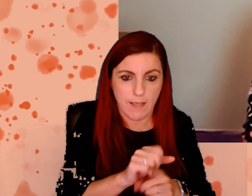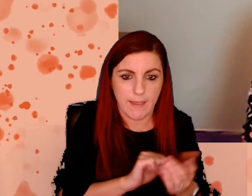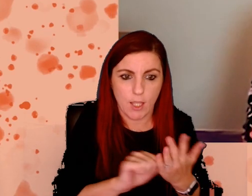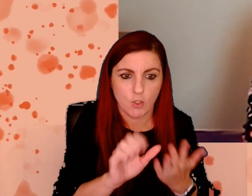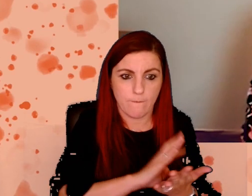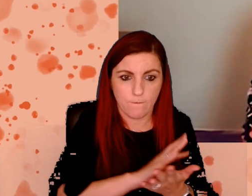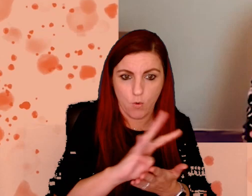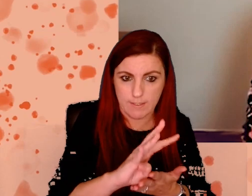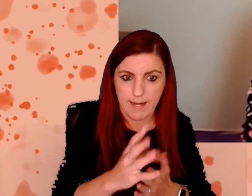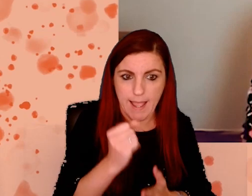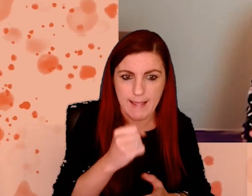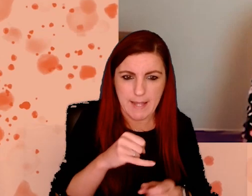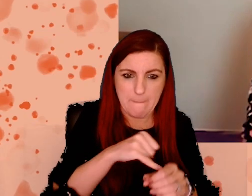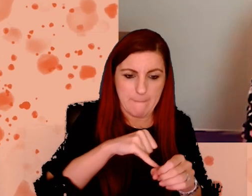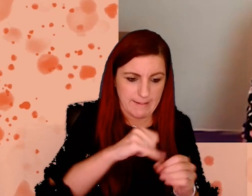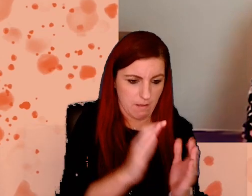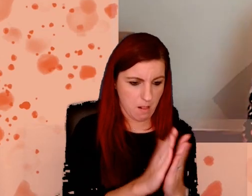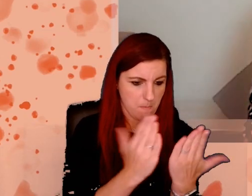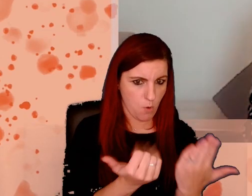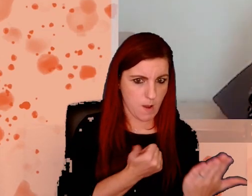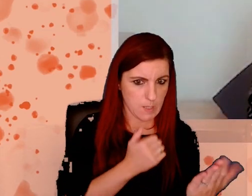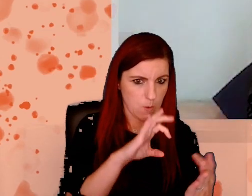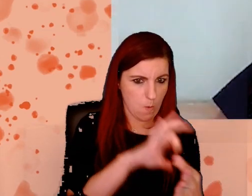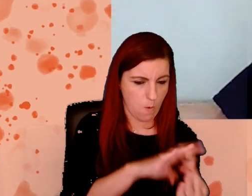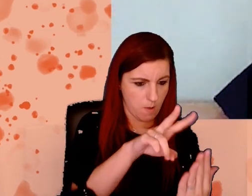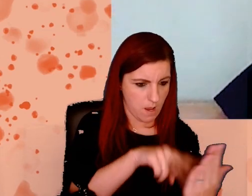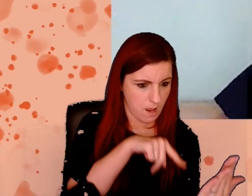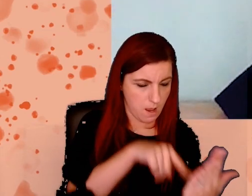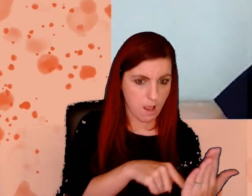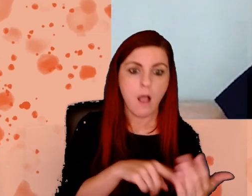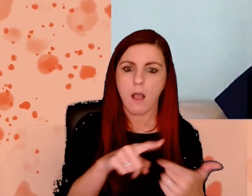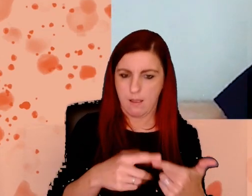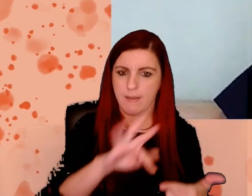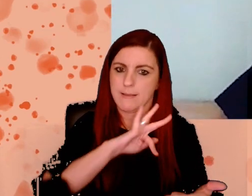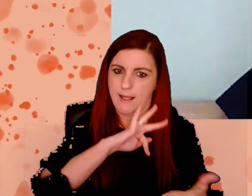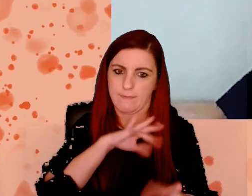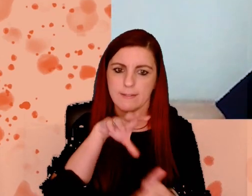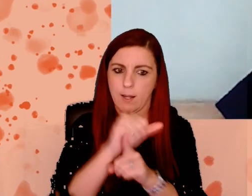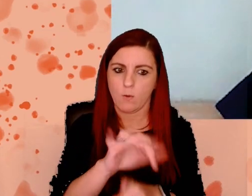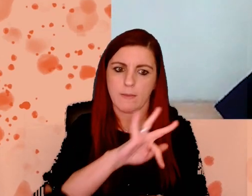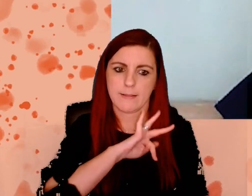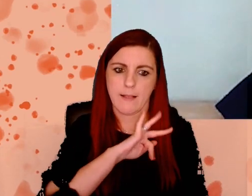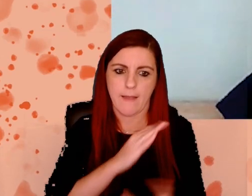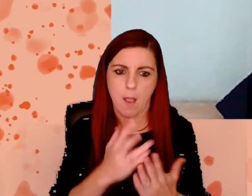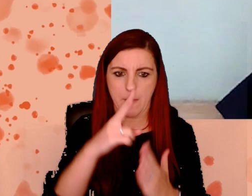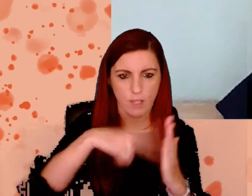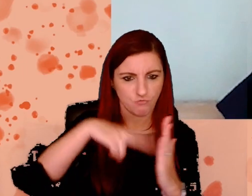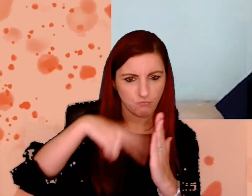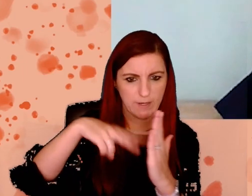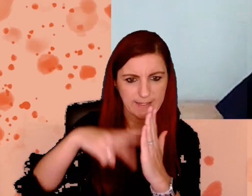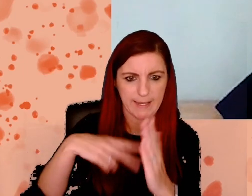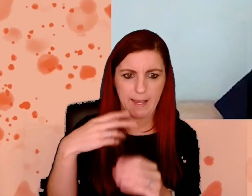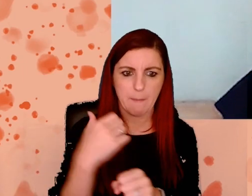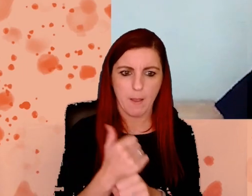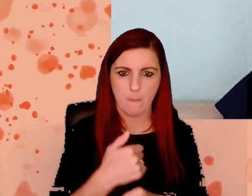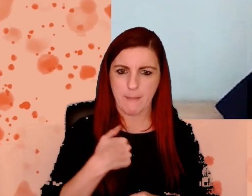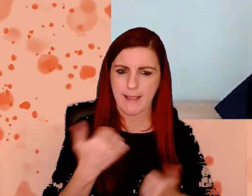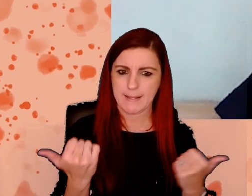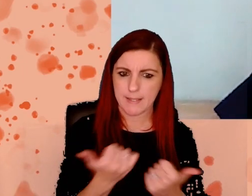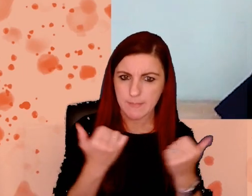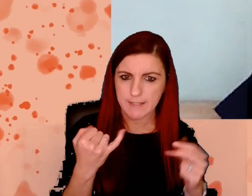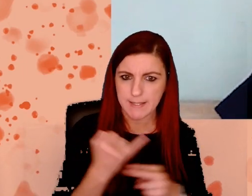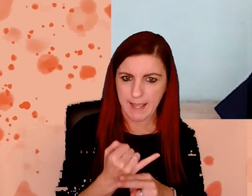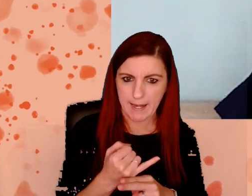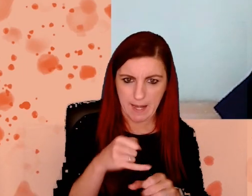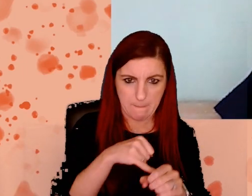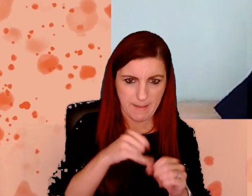medical textbook in the house, which was my Bible. I actually diagnosed myself by reading about my symptoms